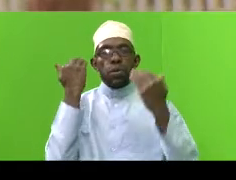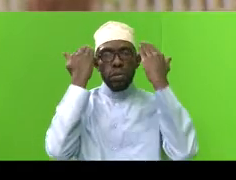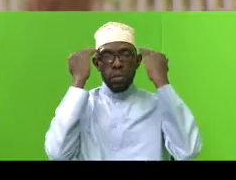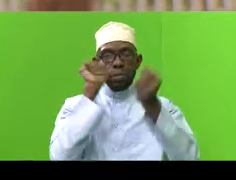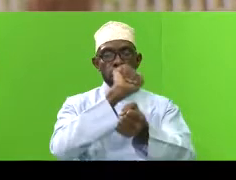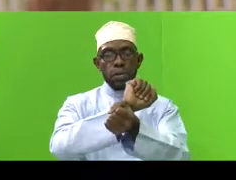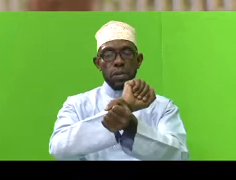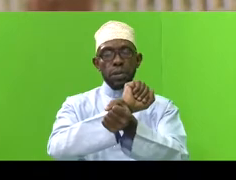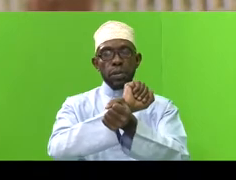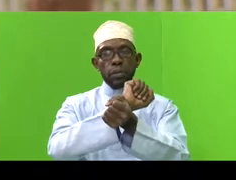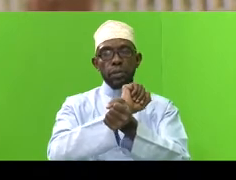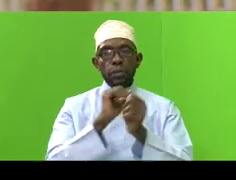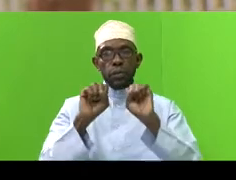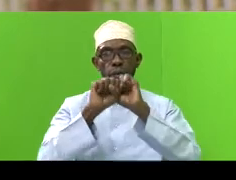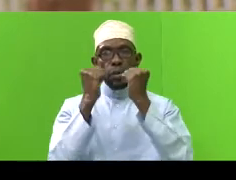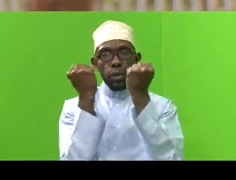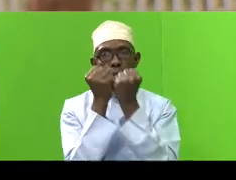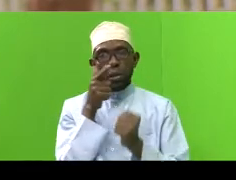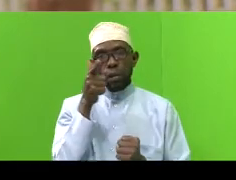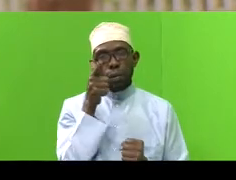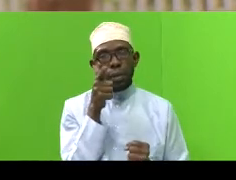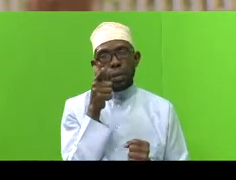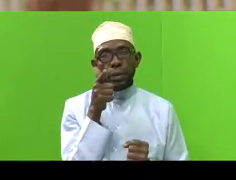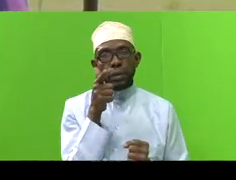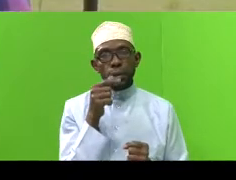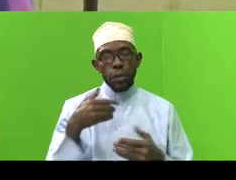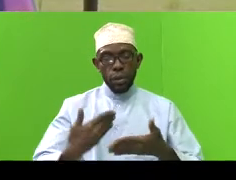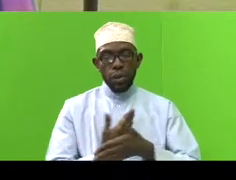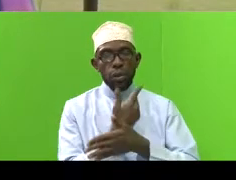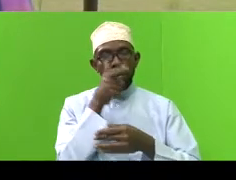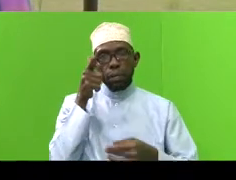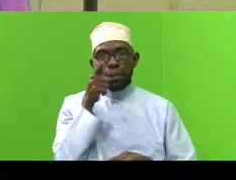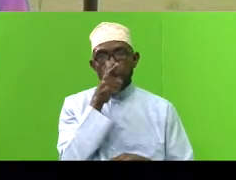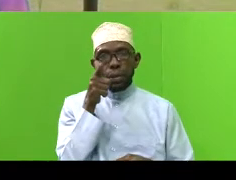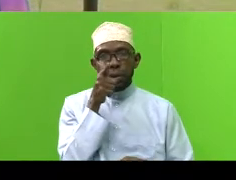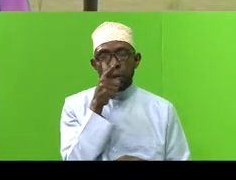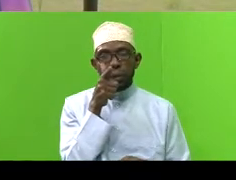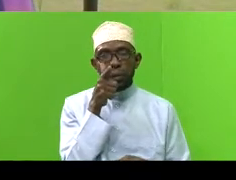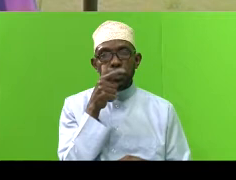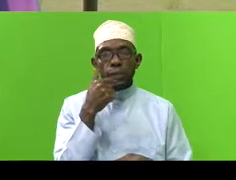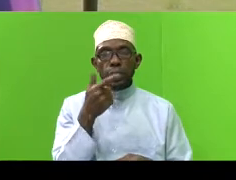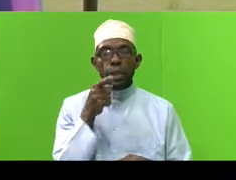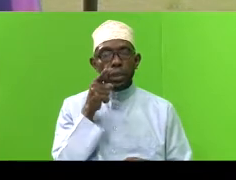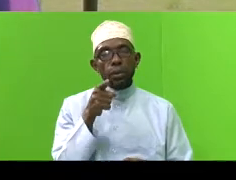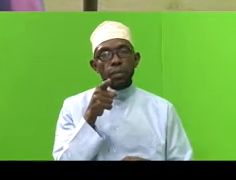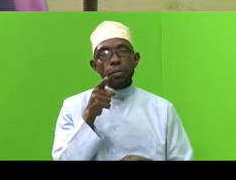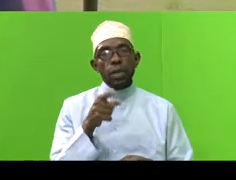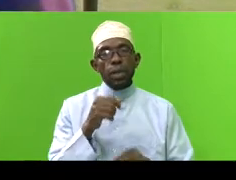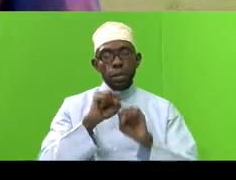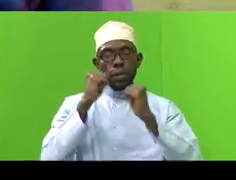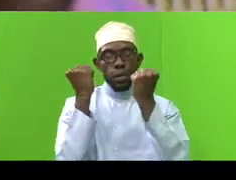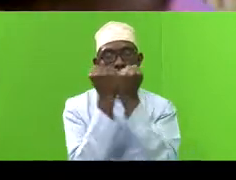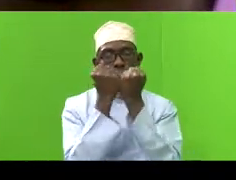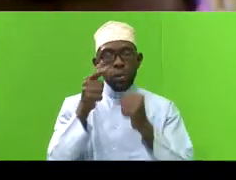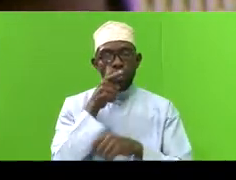media is what we call today the new media. And I will tell you, without social media